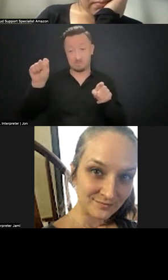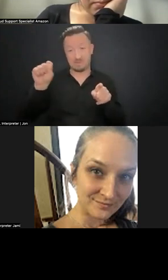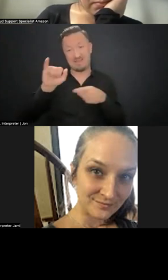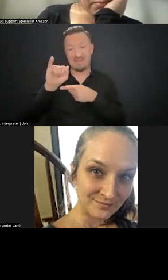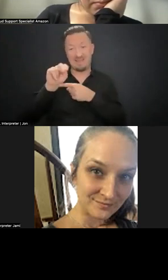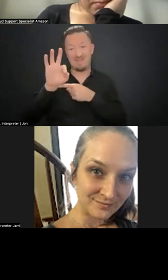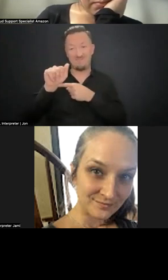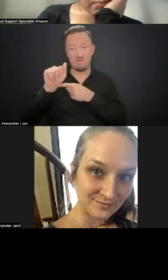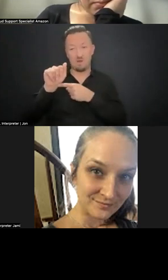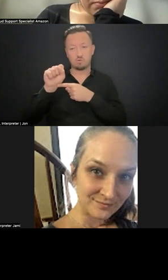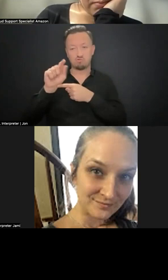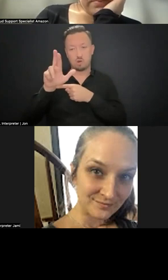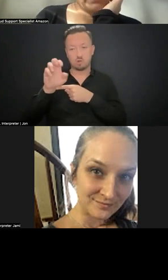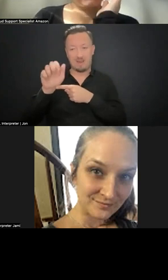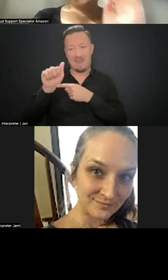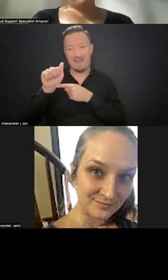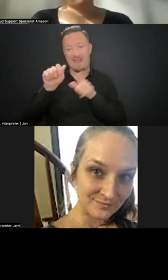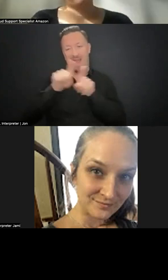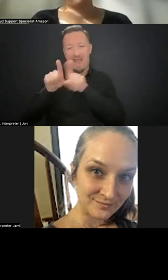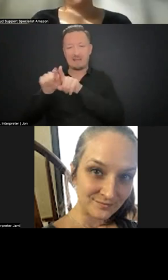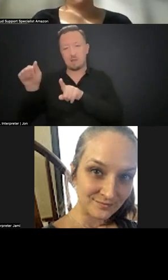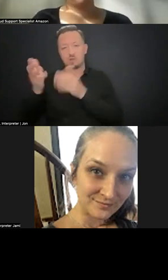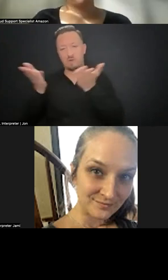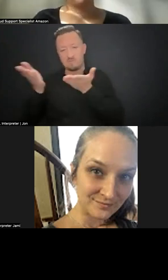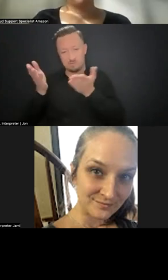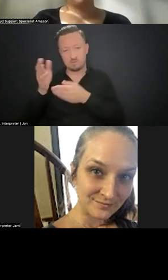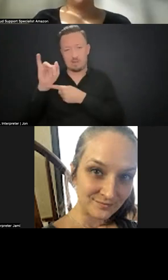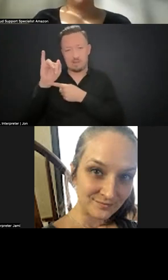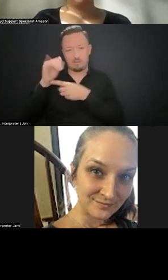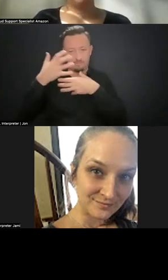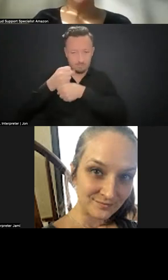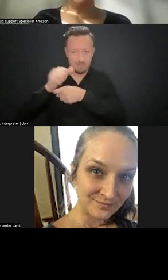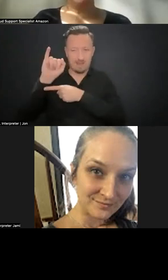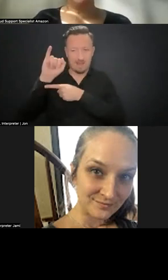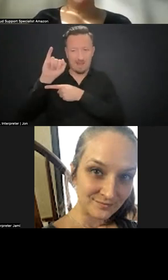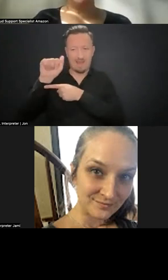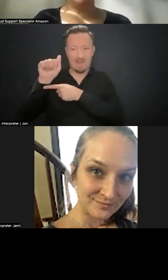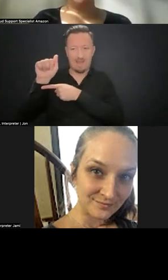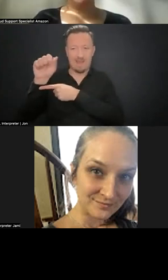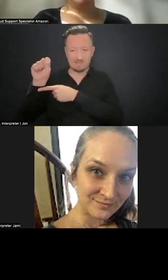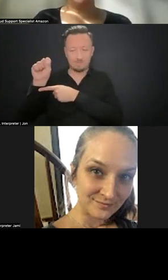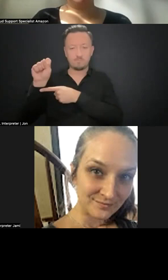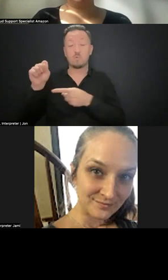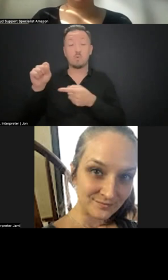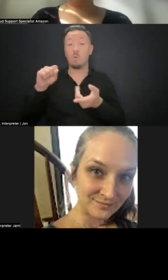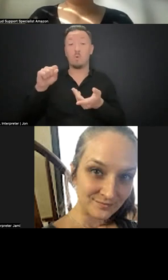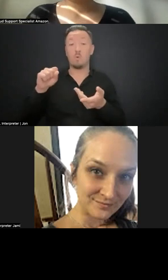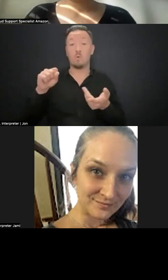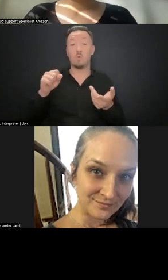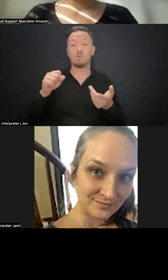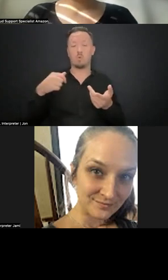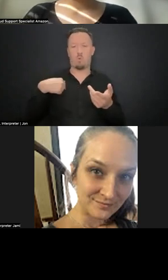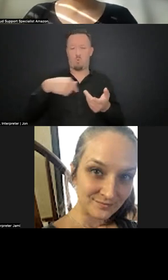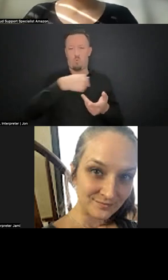as a service. What we're doing is we're defining the